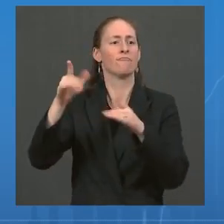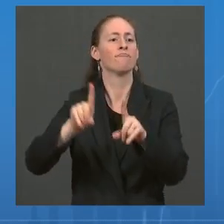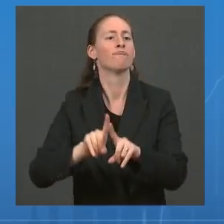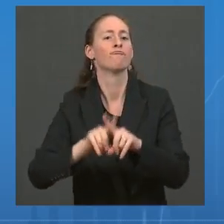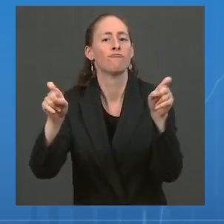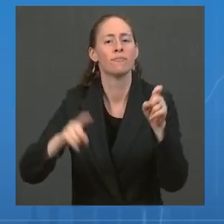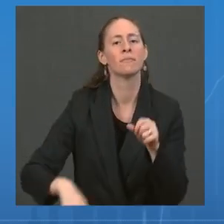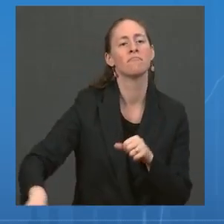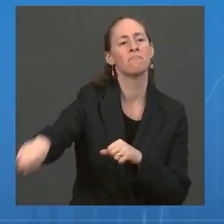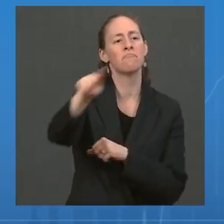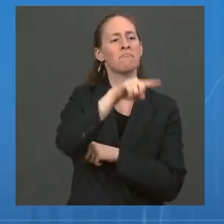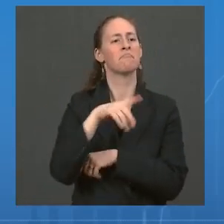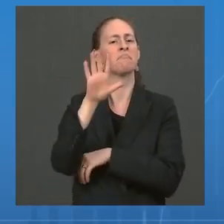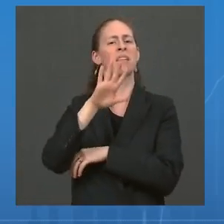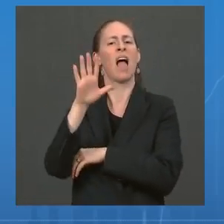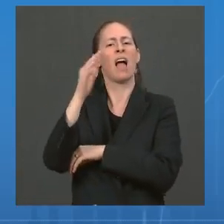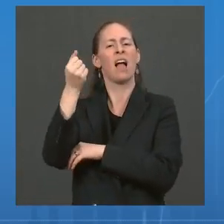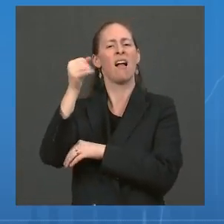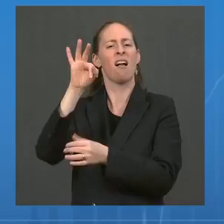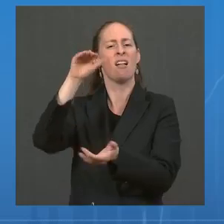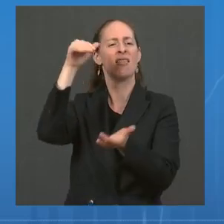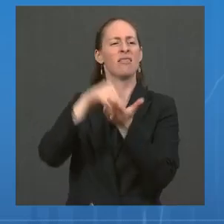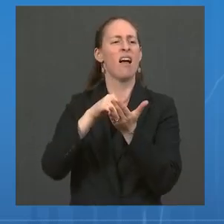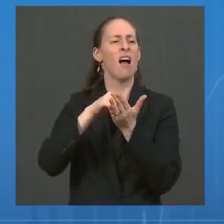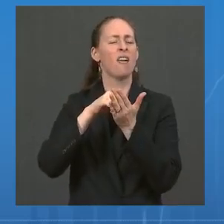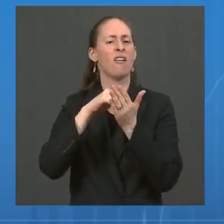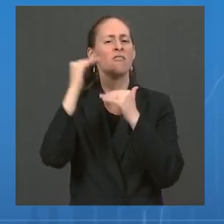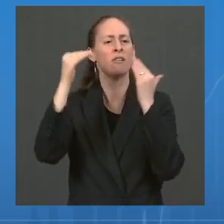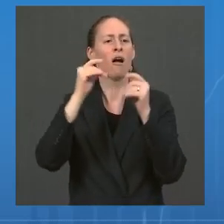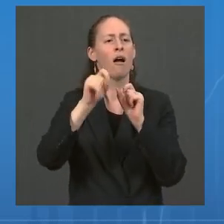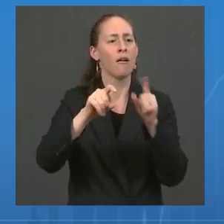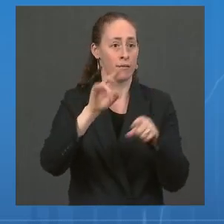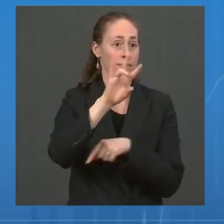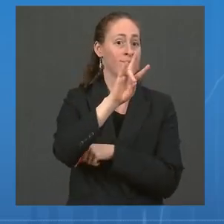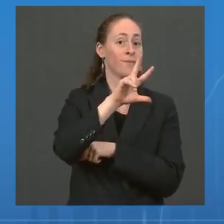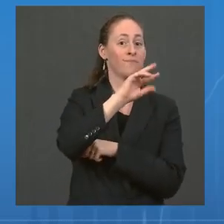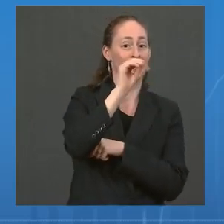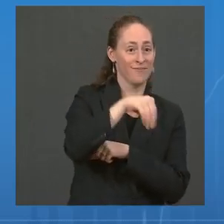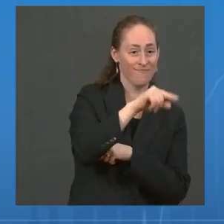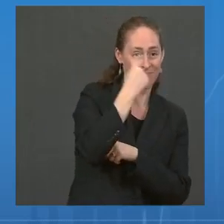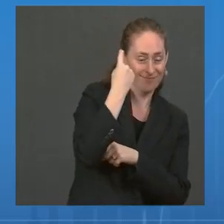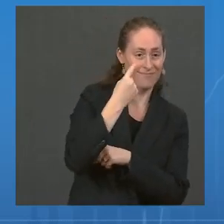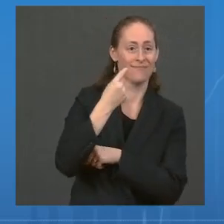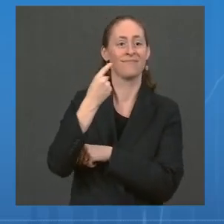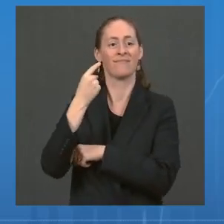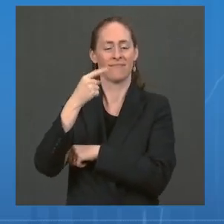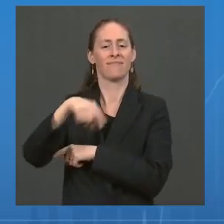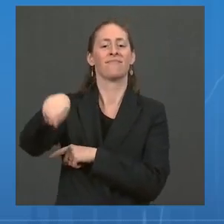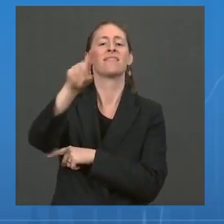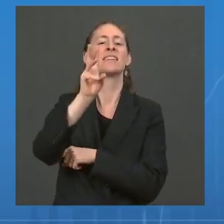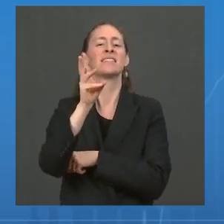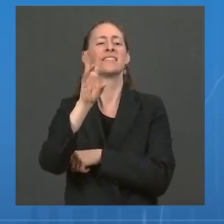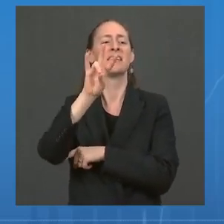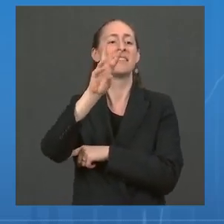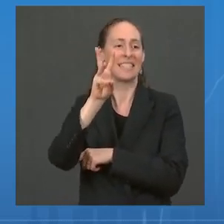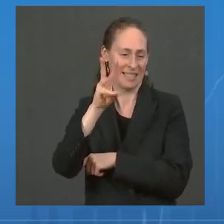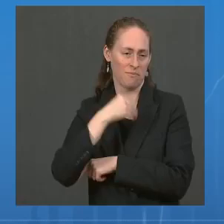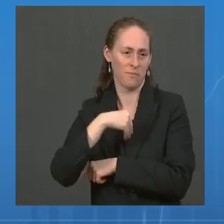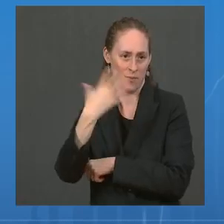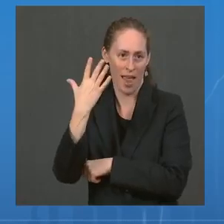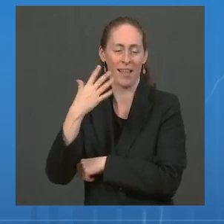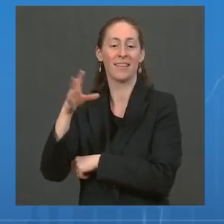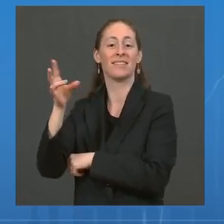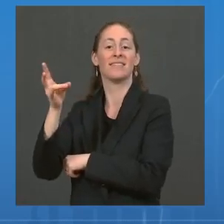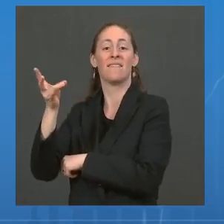phone found that 73% of Black adults, 76% of white adults, and 78% of Hispanic adults